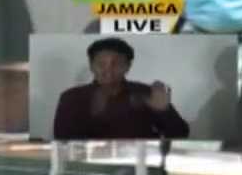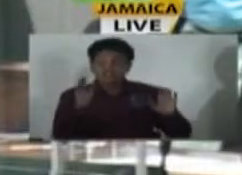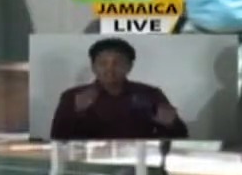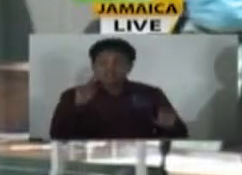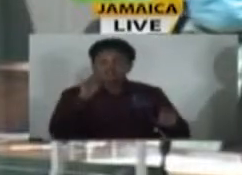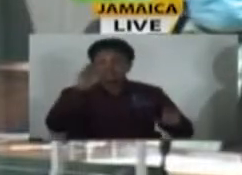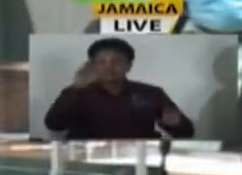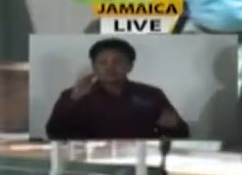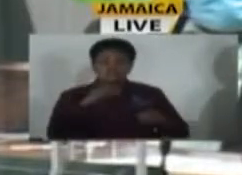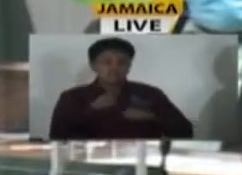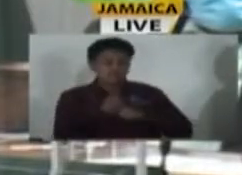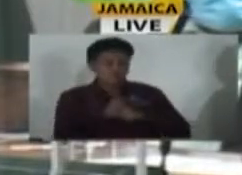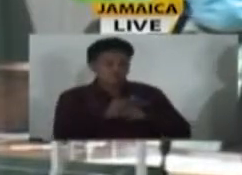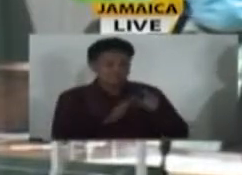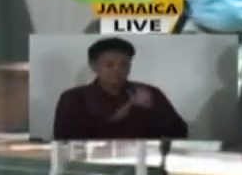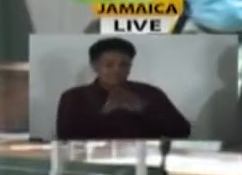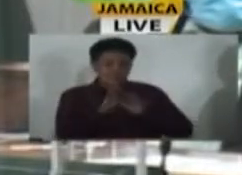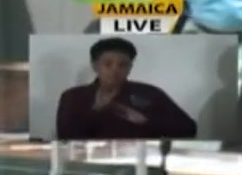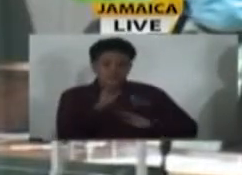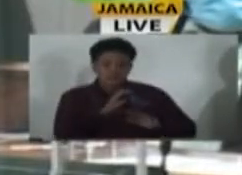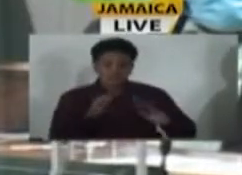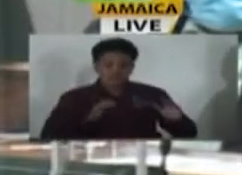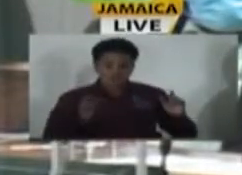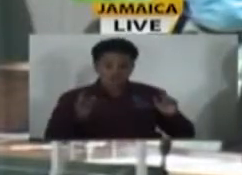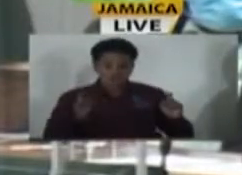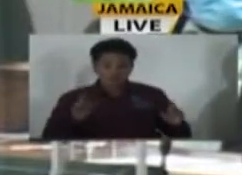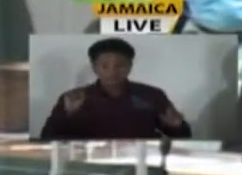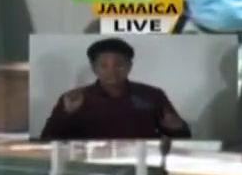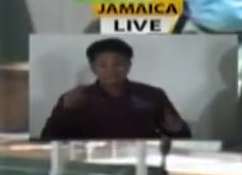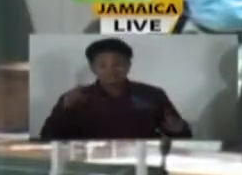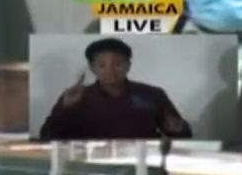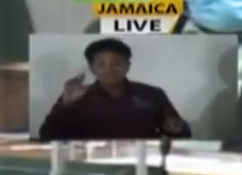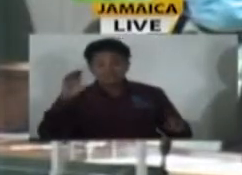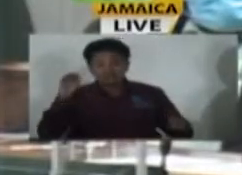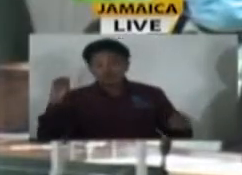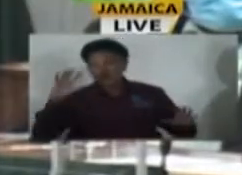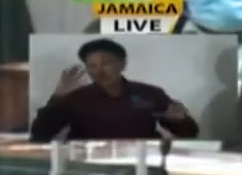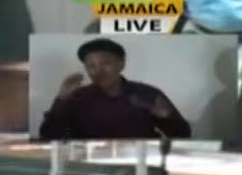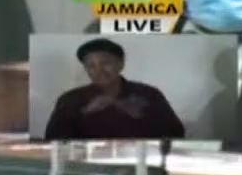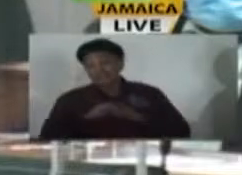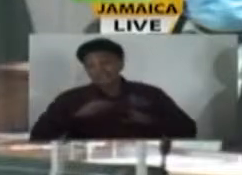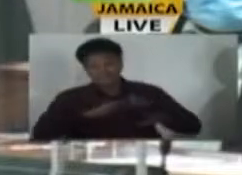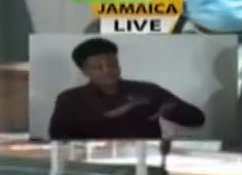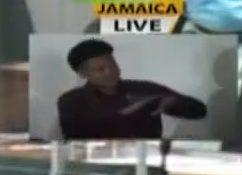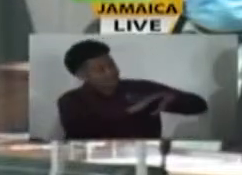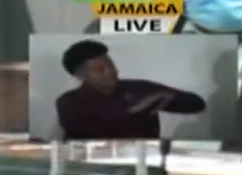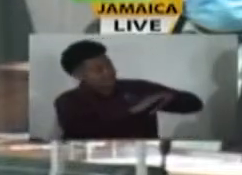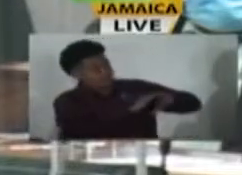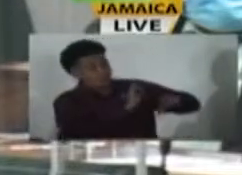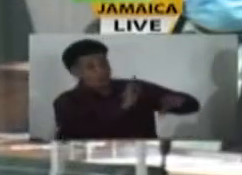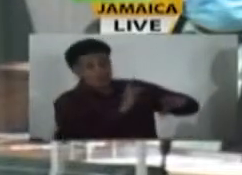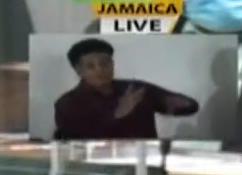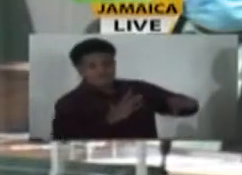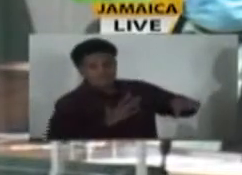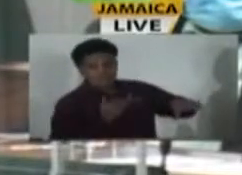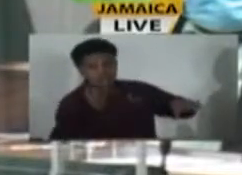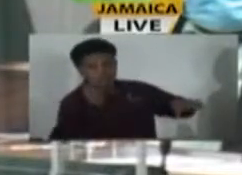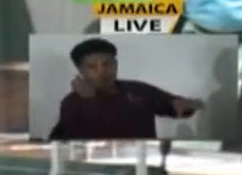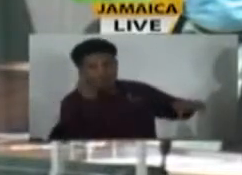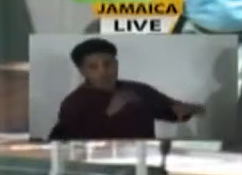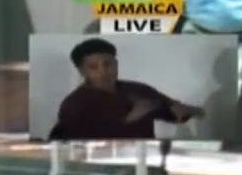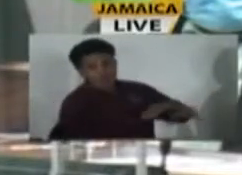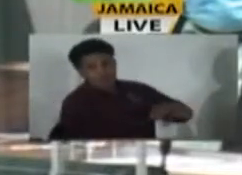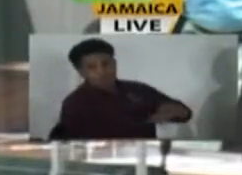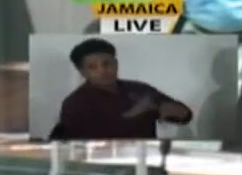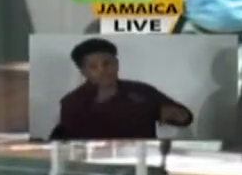Tourism Product Development Committee, or located within the resilient corridor is subjected